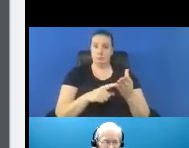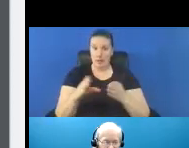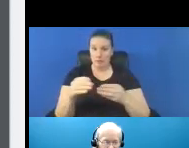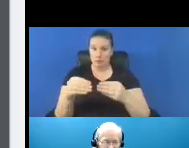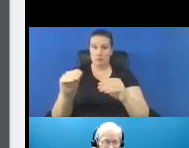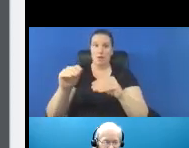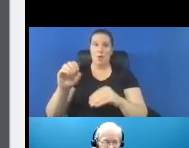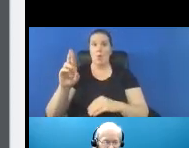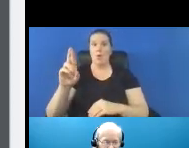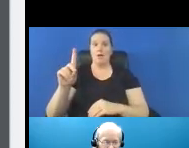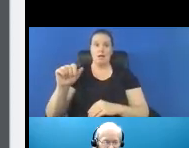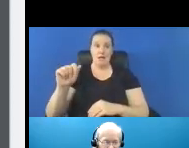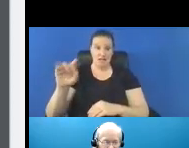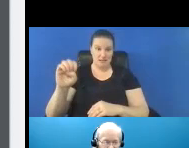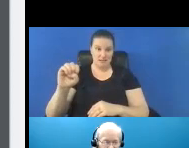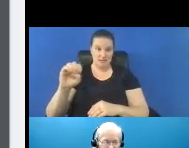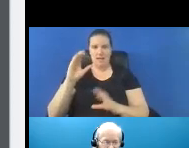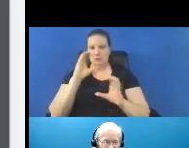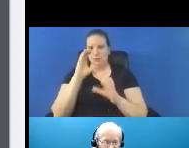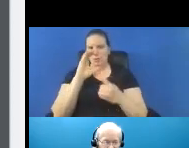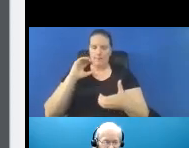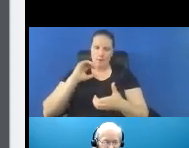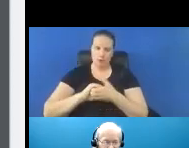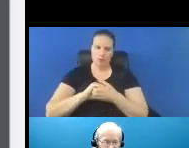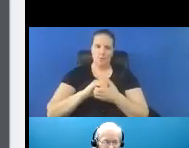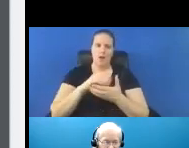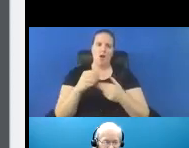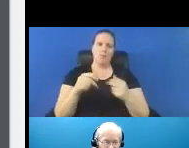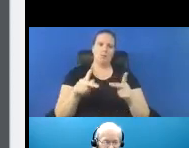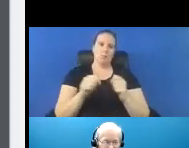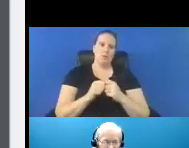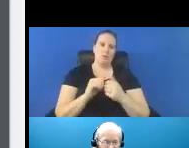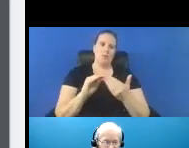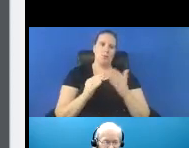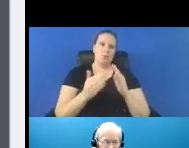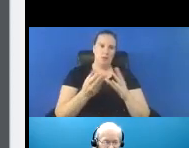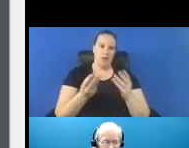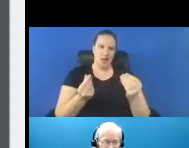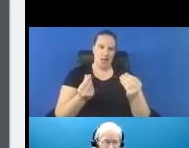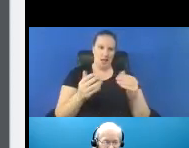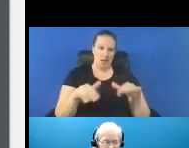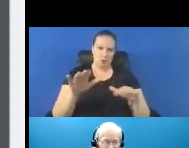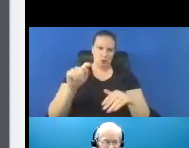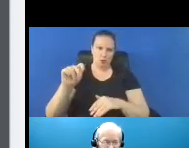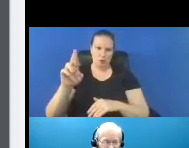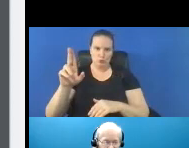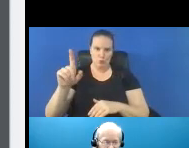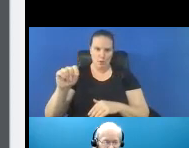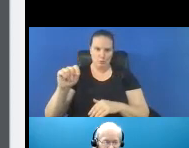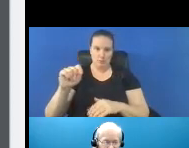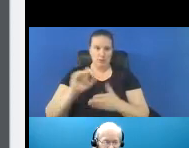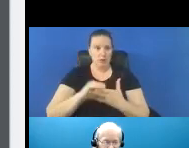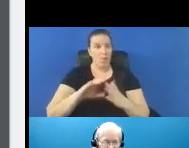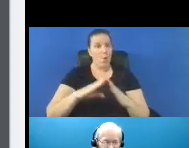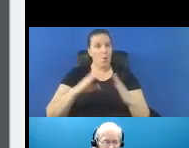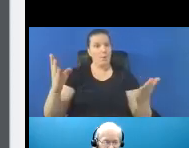ordinance and explore partnerships and opportunities with community land trusts. I'll open the floor to anyone